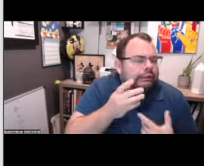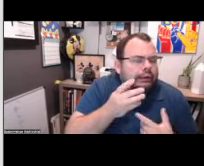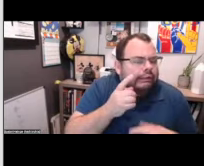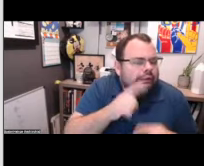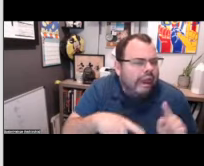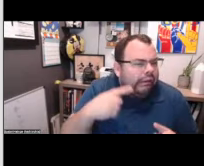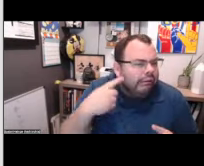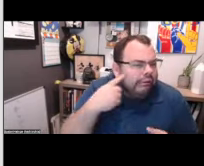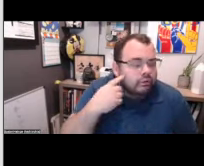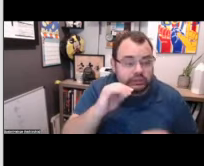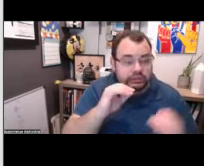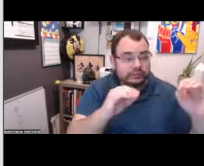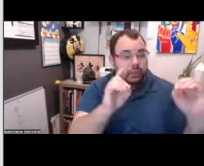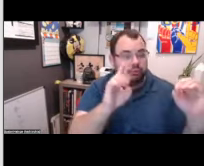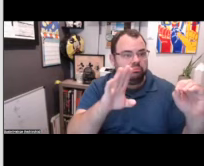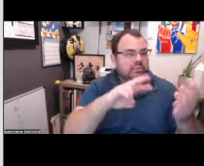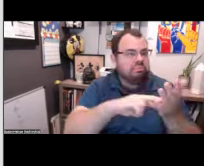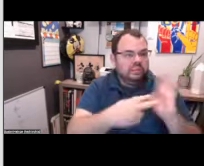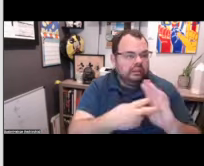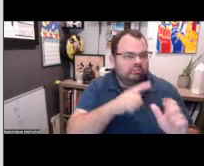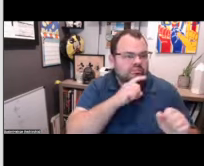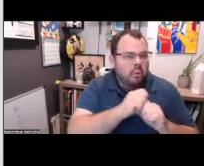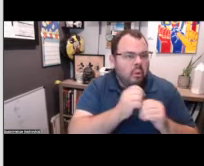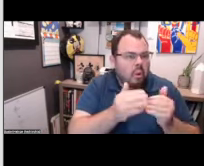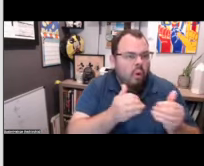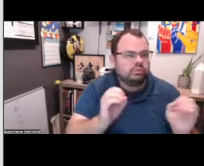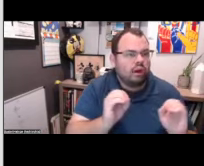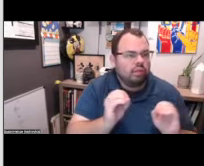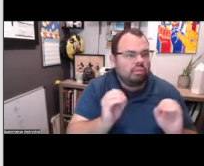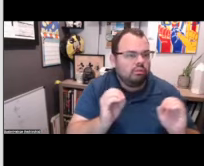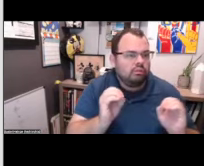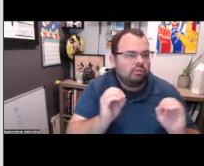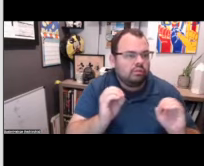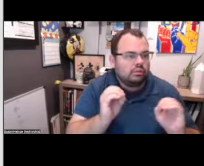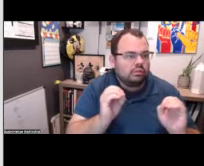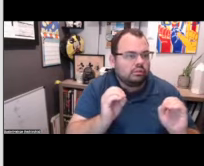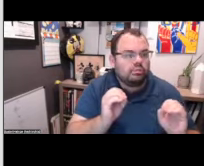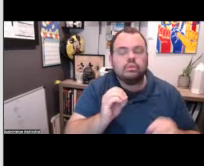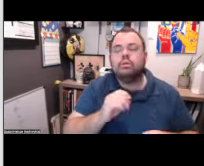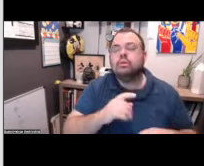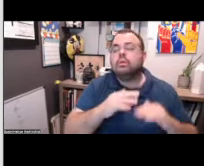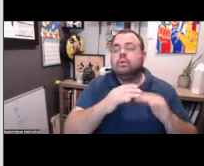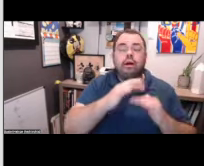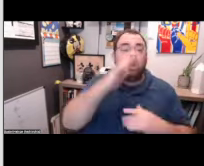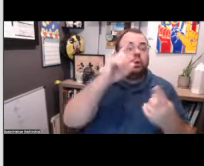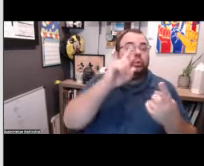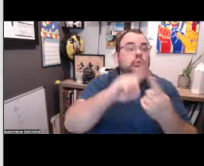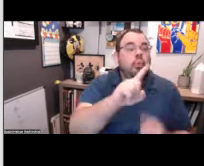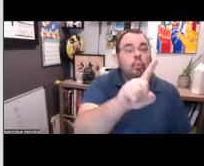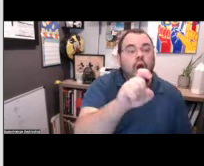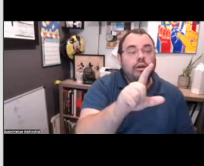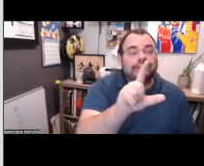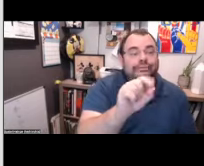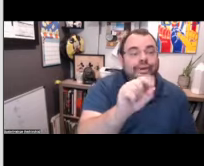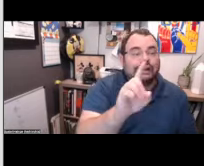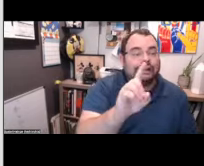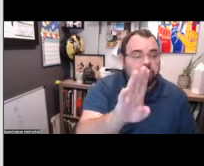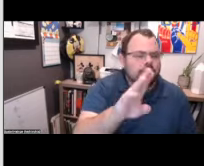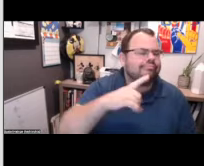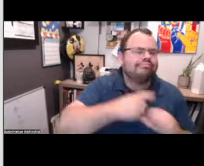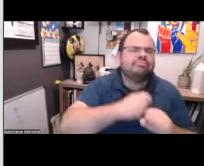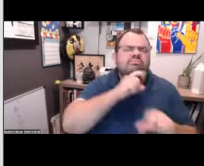soft sound. Like some people, I mean, zero really is almost nothing, no sound. All the way up